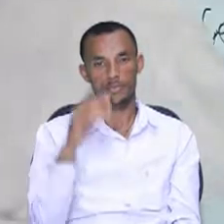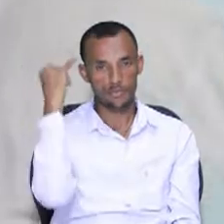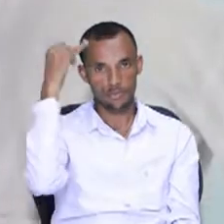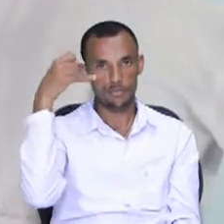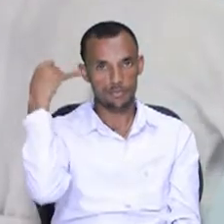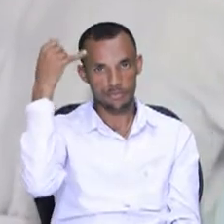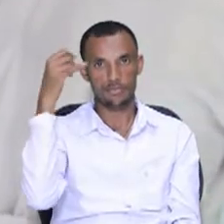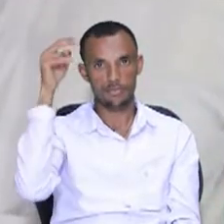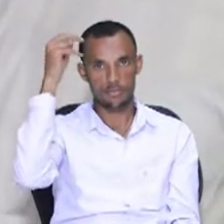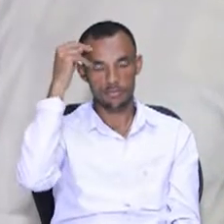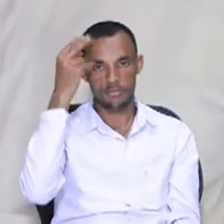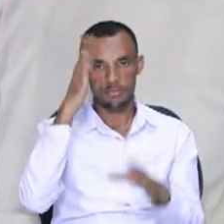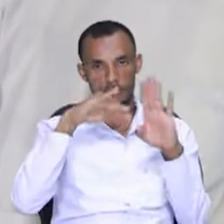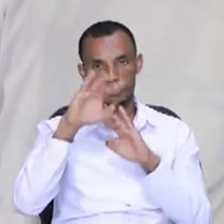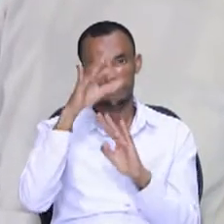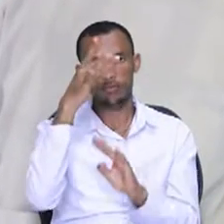In